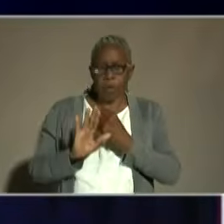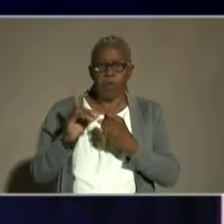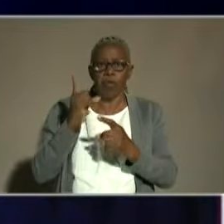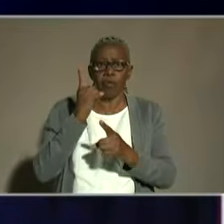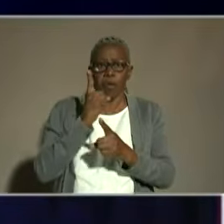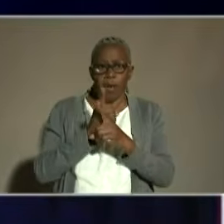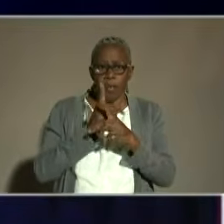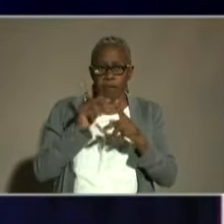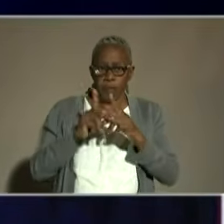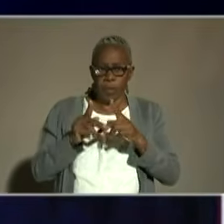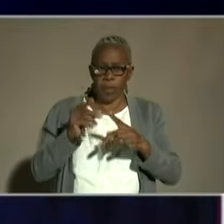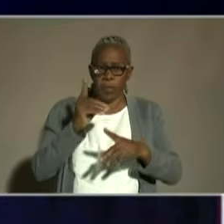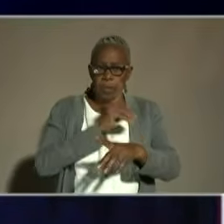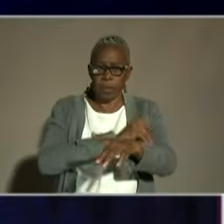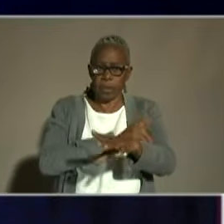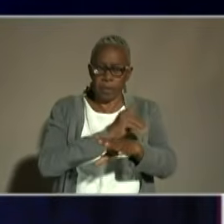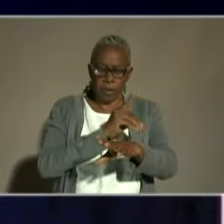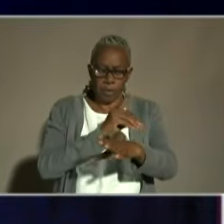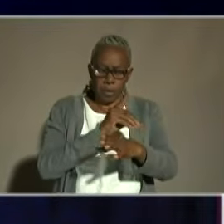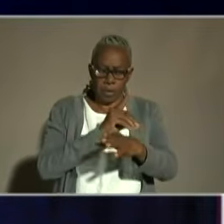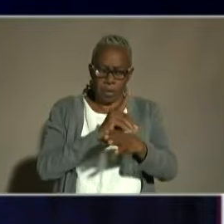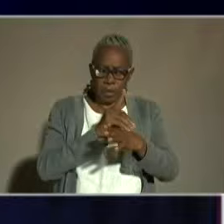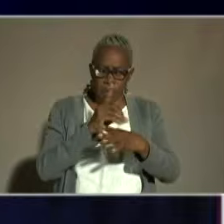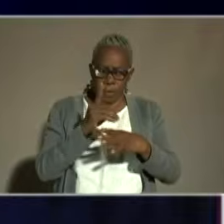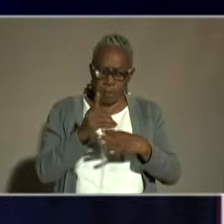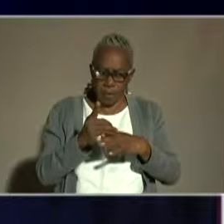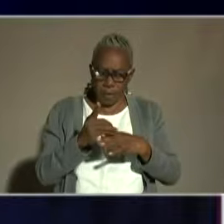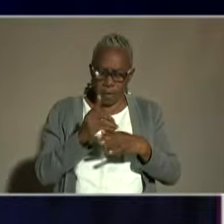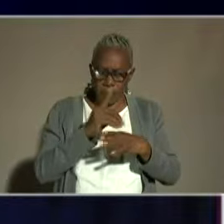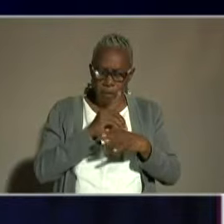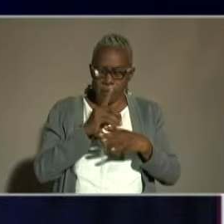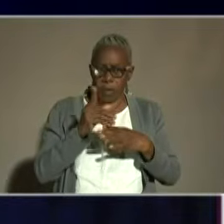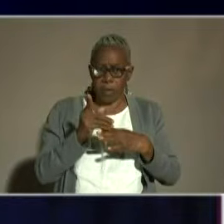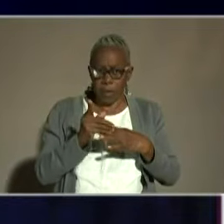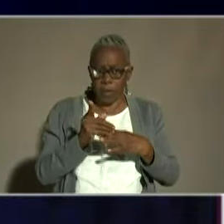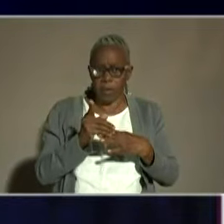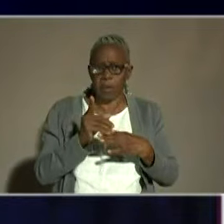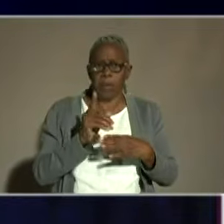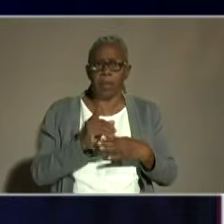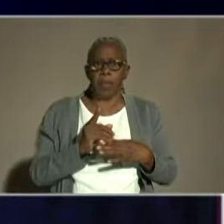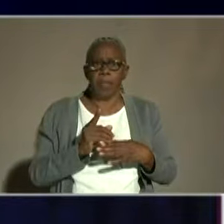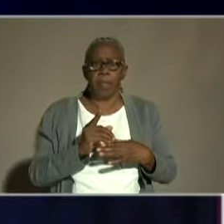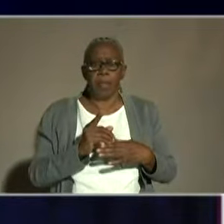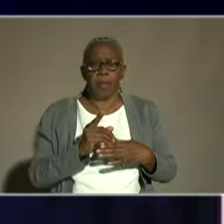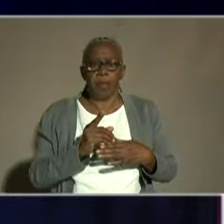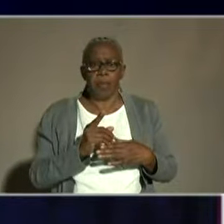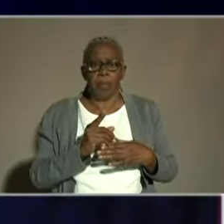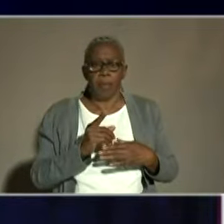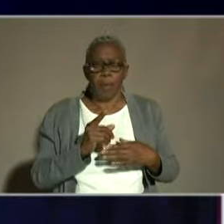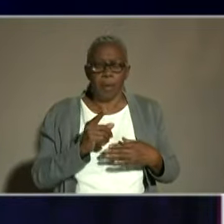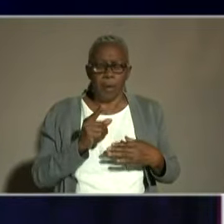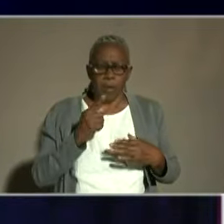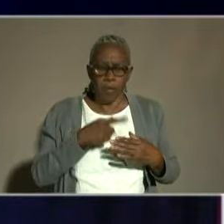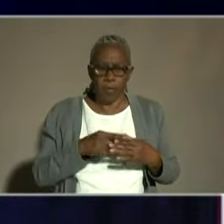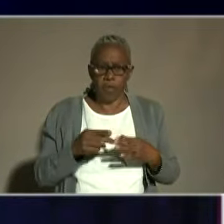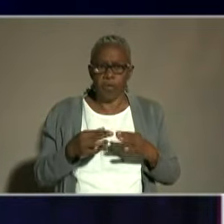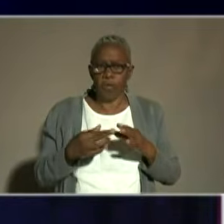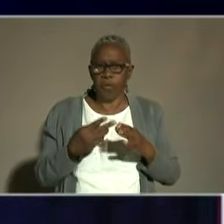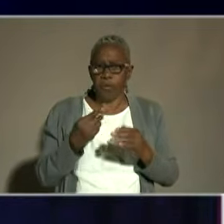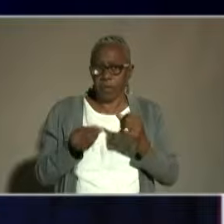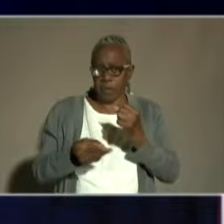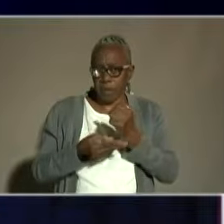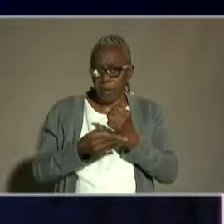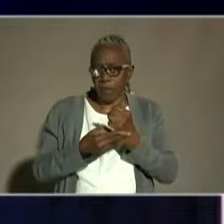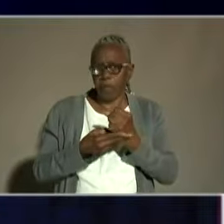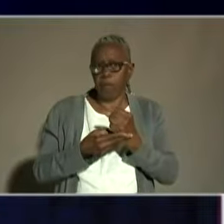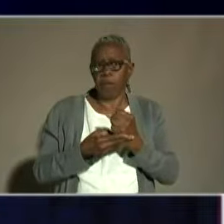disproportionately affected by poverty. Vision 2030 says that governments haven't been living up to a reserve a percentage of public